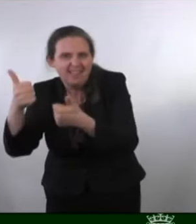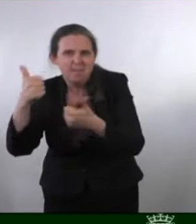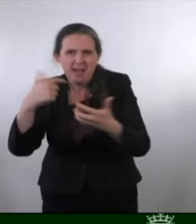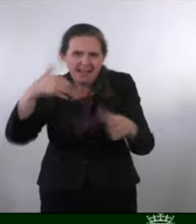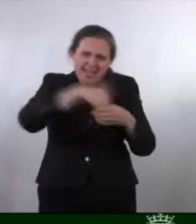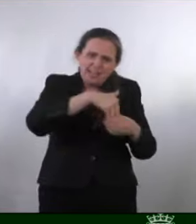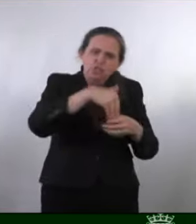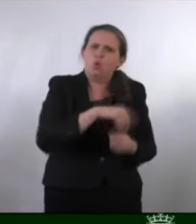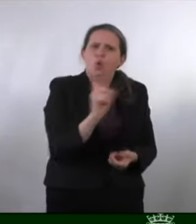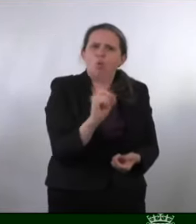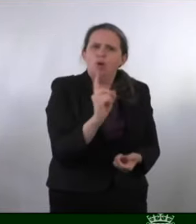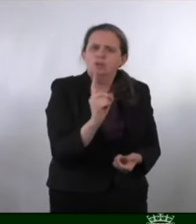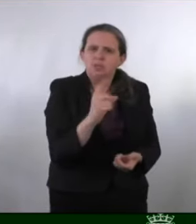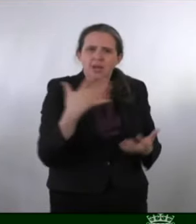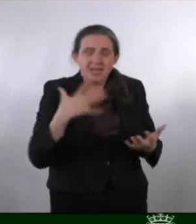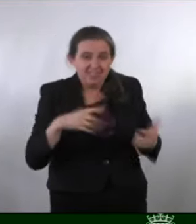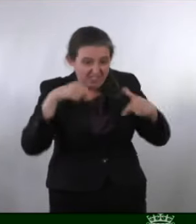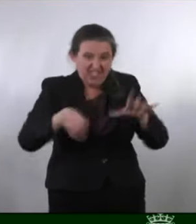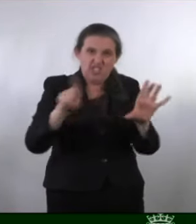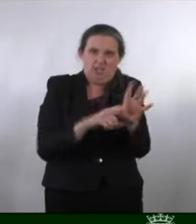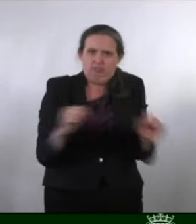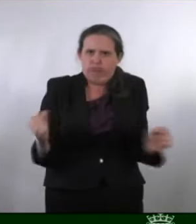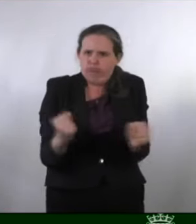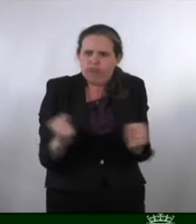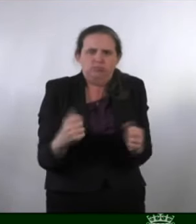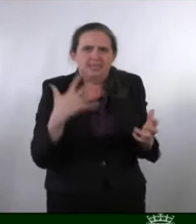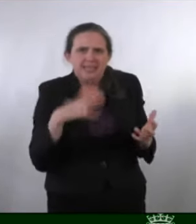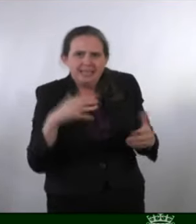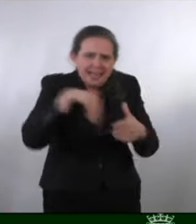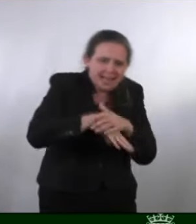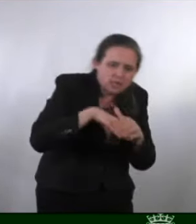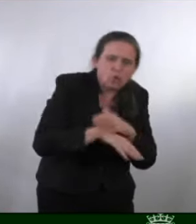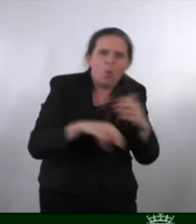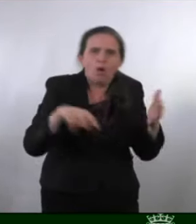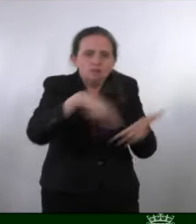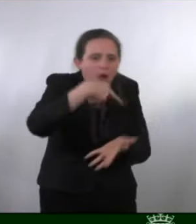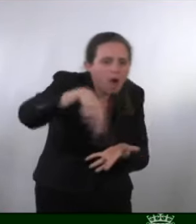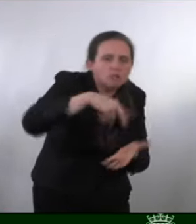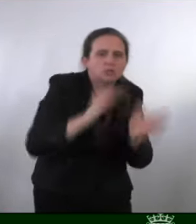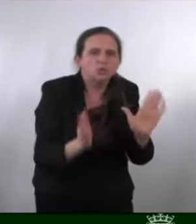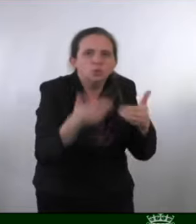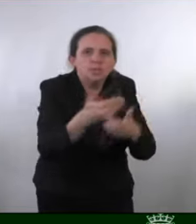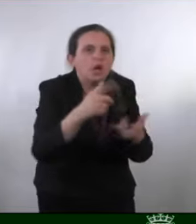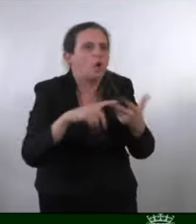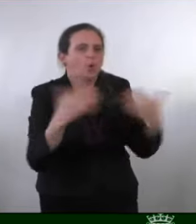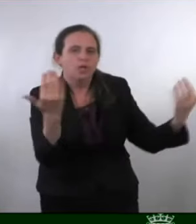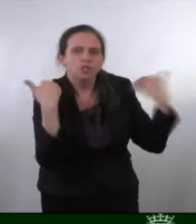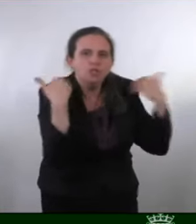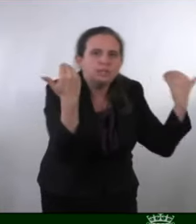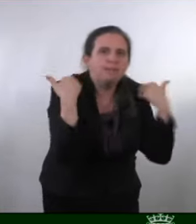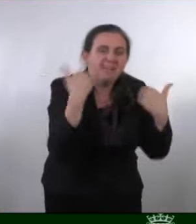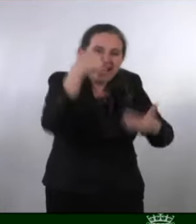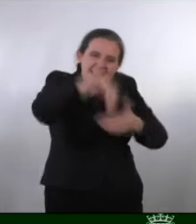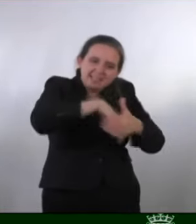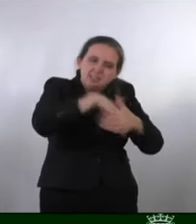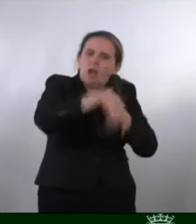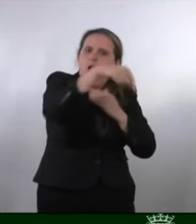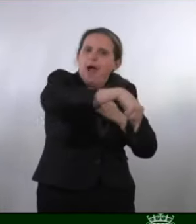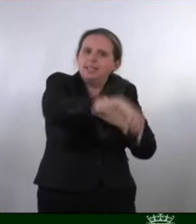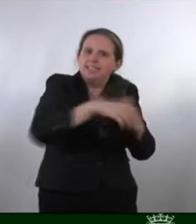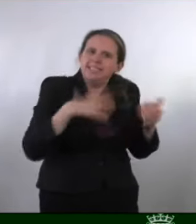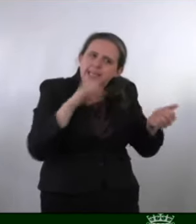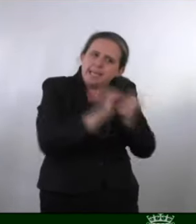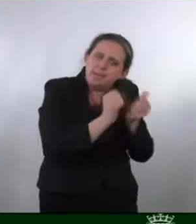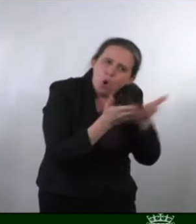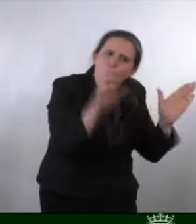to keep people active. What reassurance can he give the House that even in areas where there is a higher tier, every effort will be